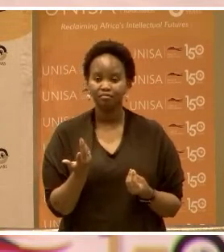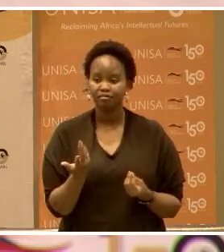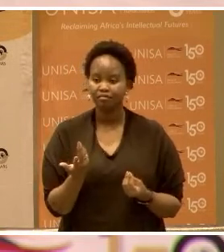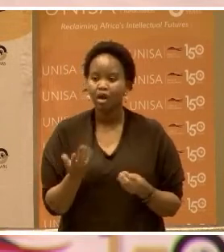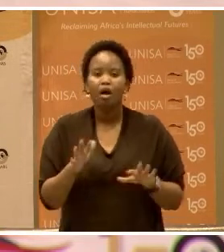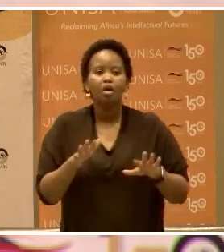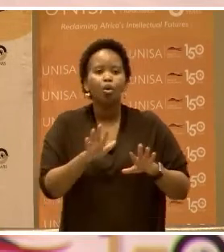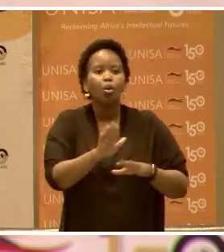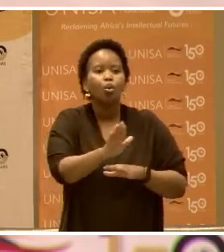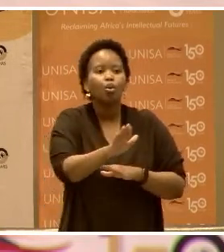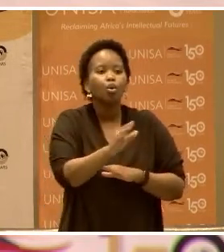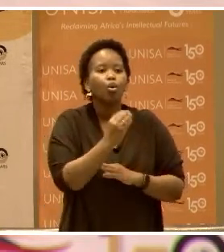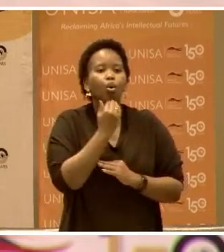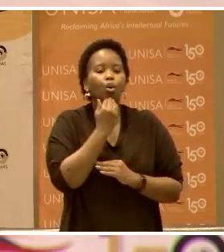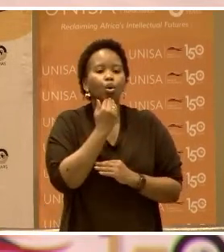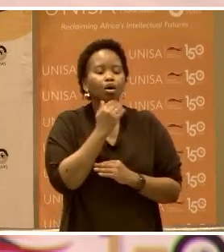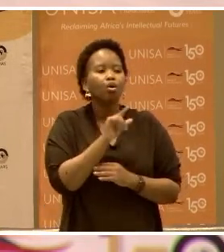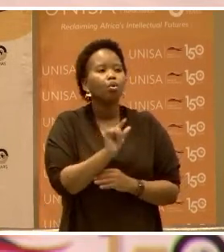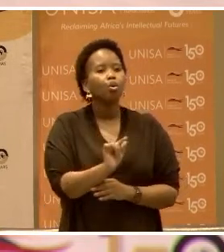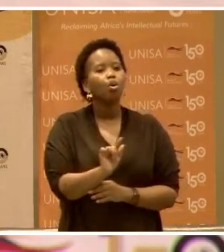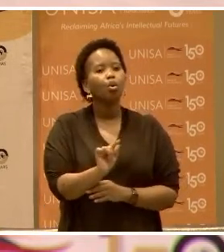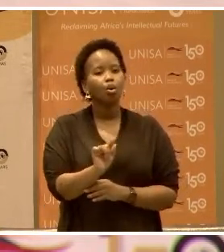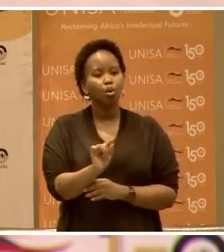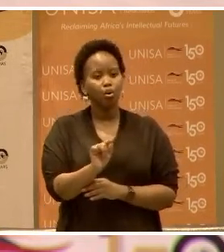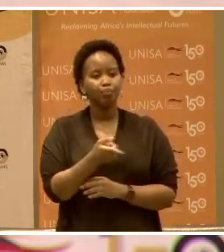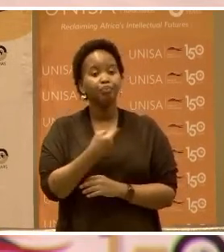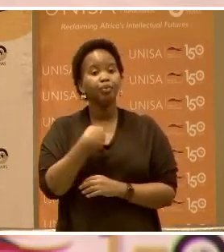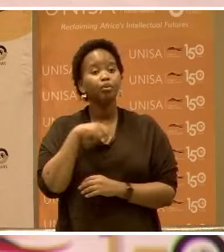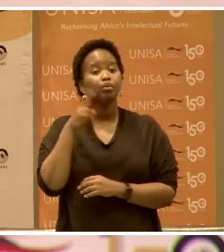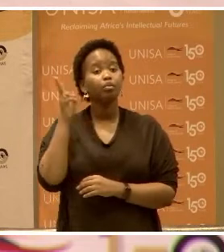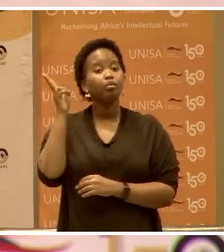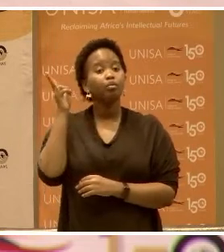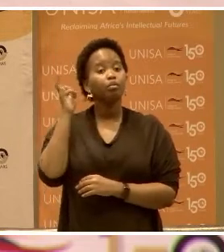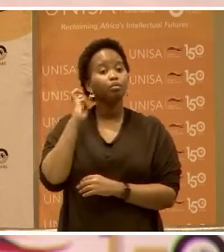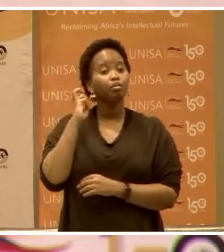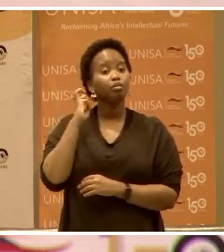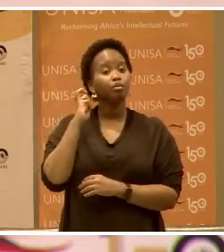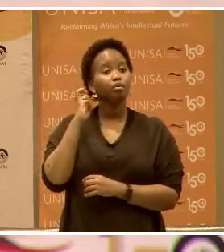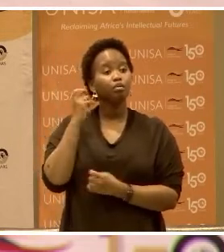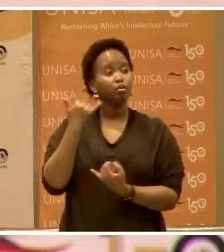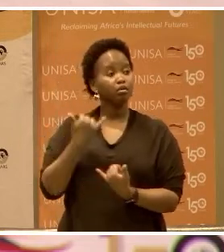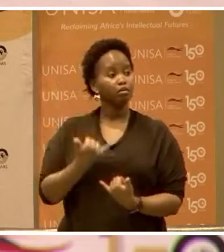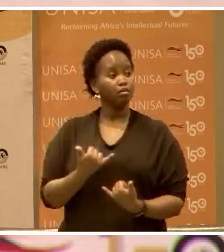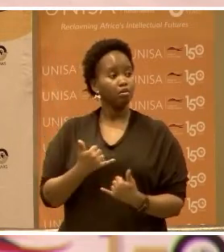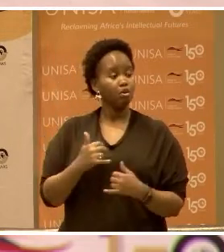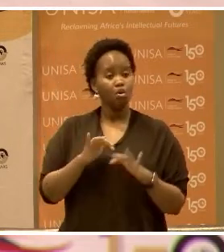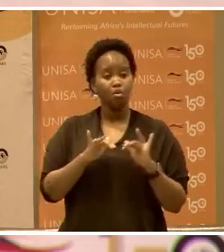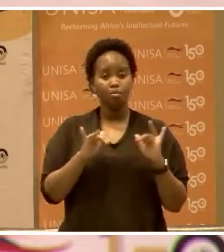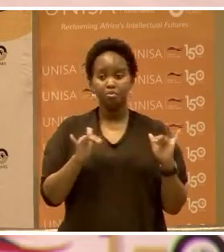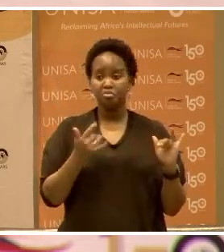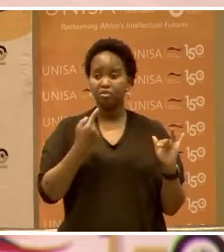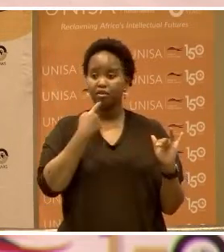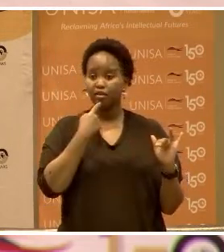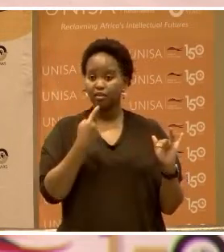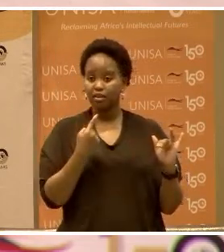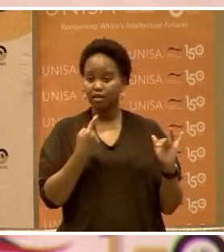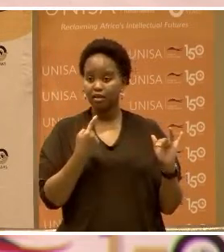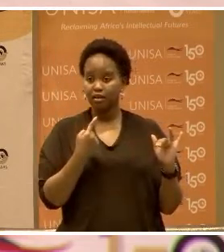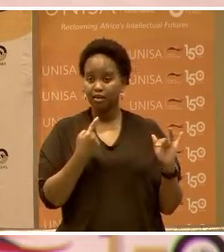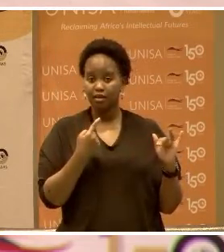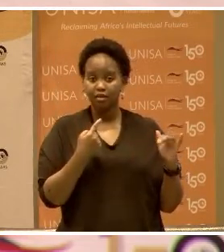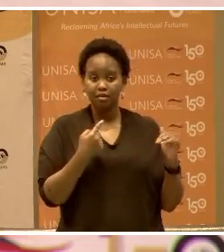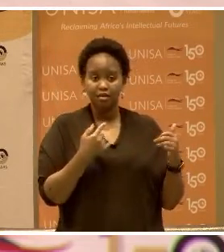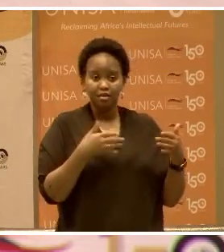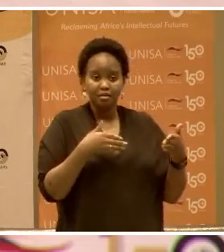Oh yeah, we've just been notified about people saying that they're in Sun City but they're not